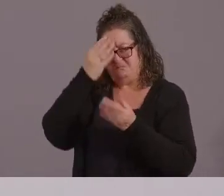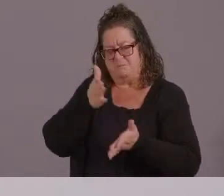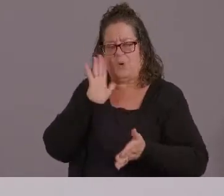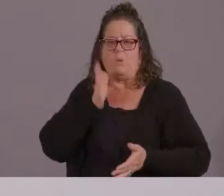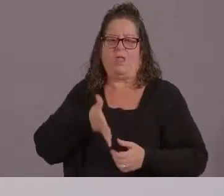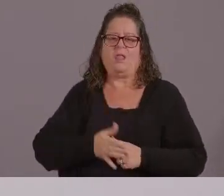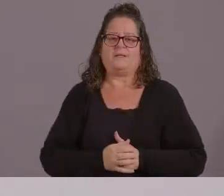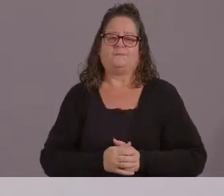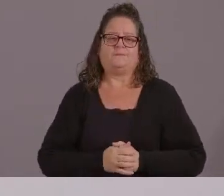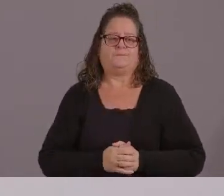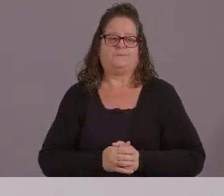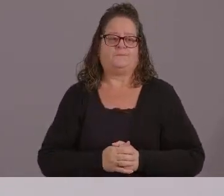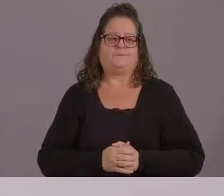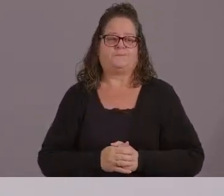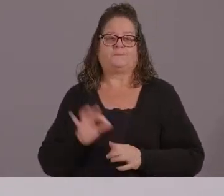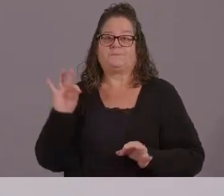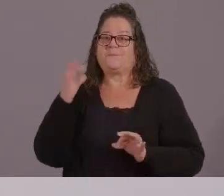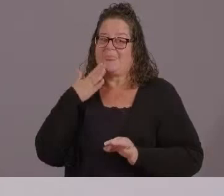McAvoy. Hi, Jared.